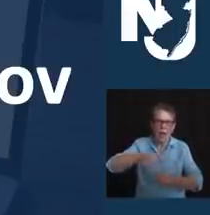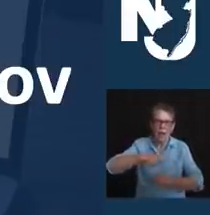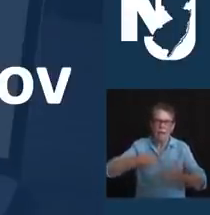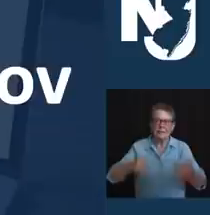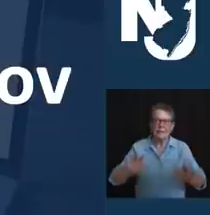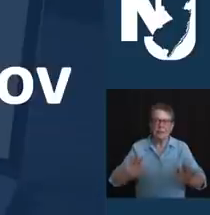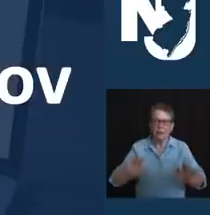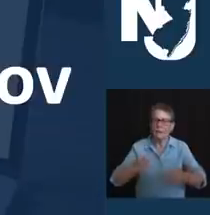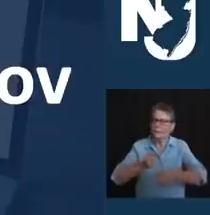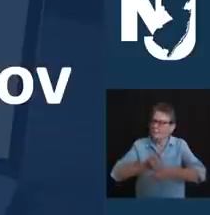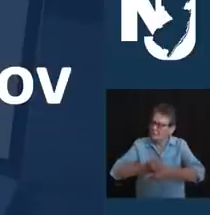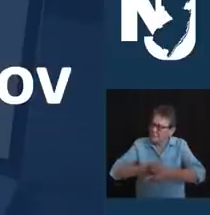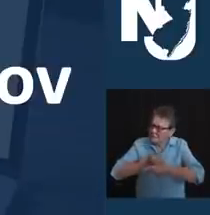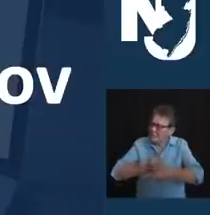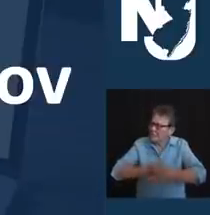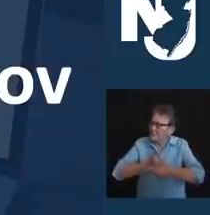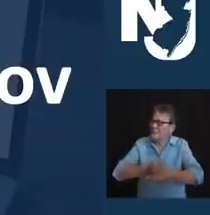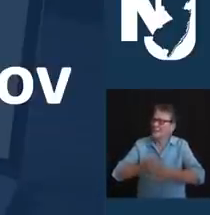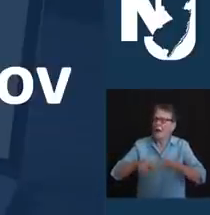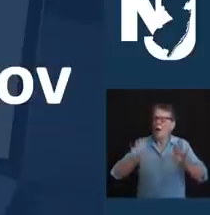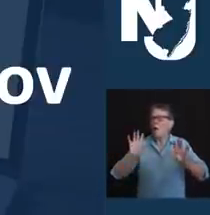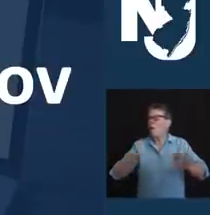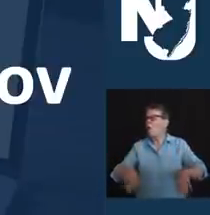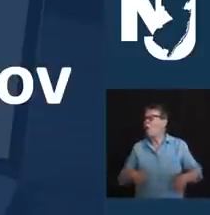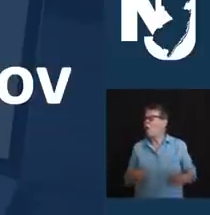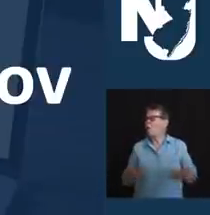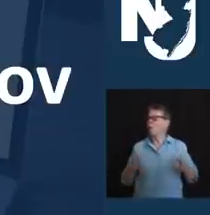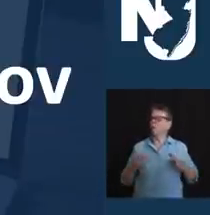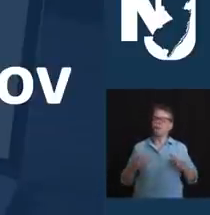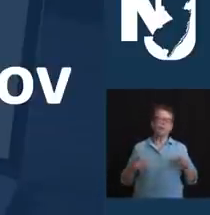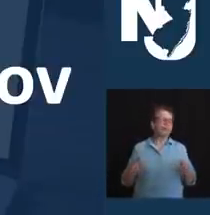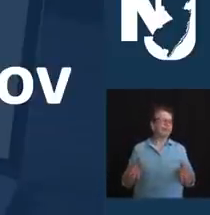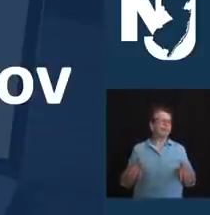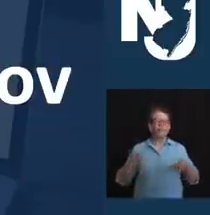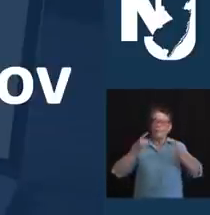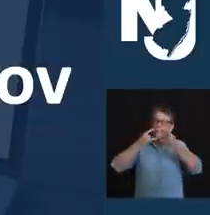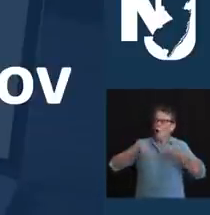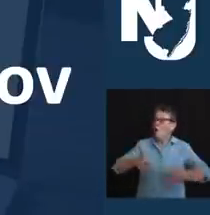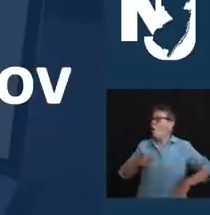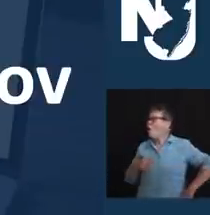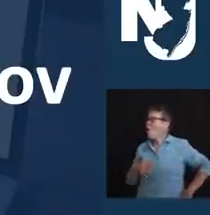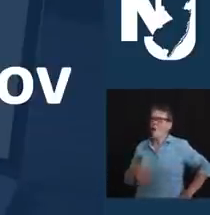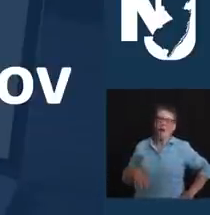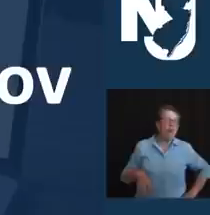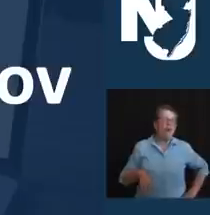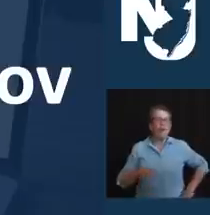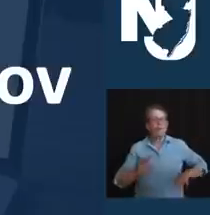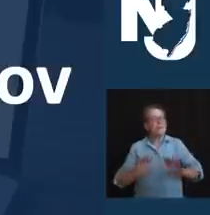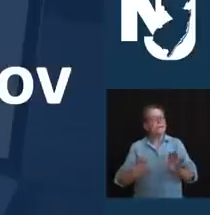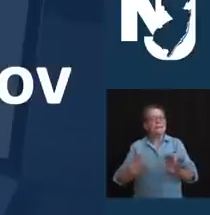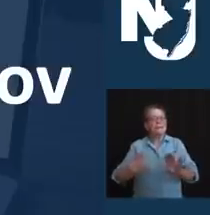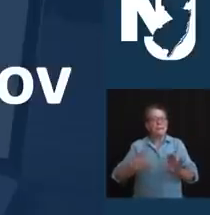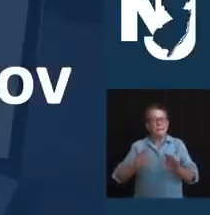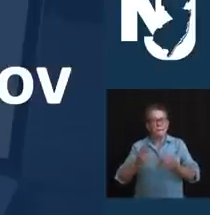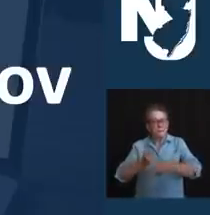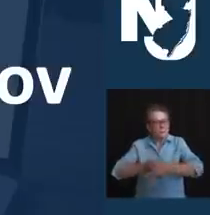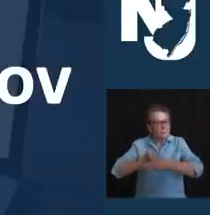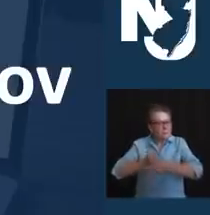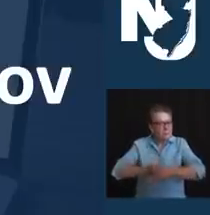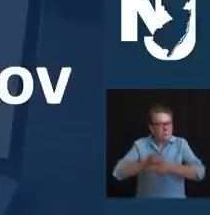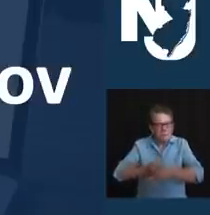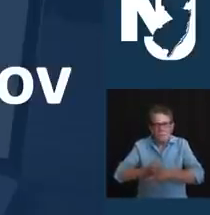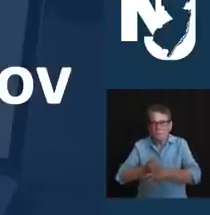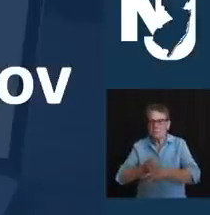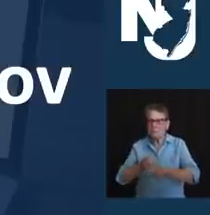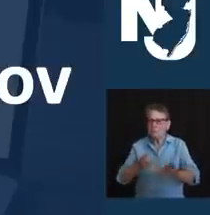race and end this pandemic. Lifting the mask mandate is not a license to be a knucklehead. Lifting the mask